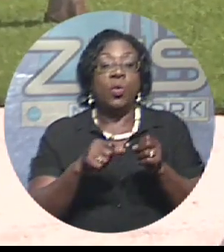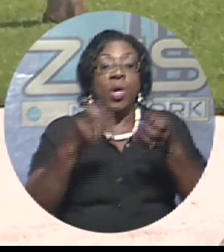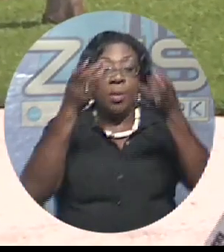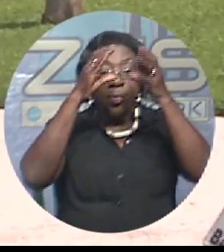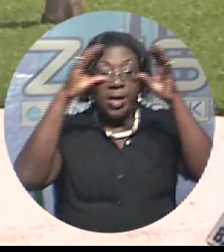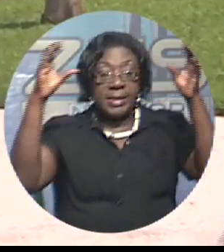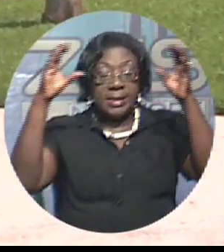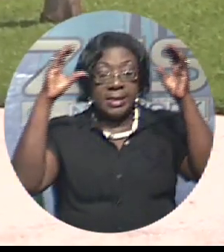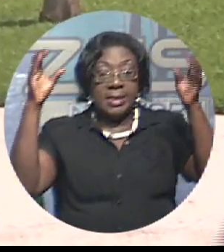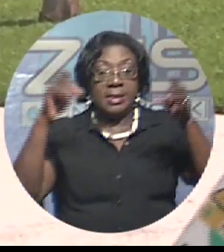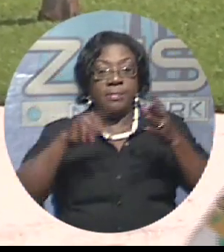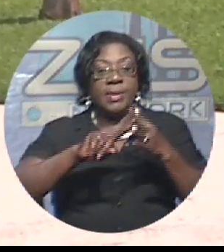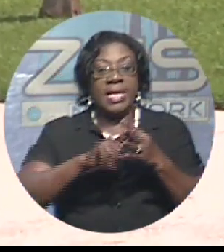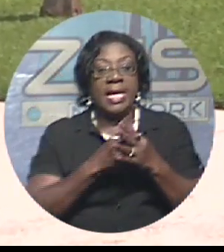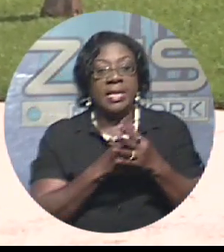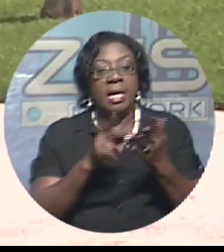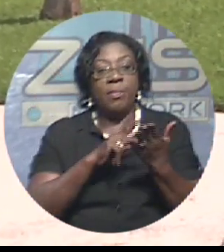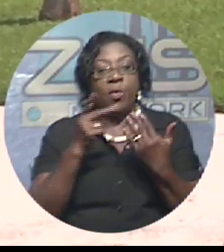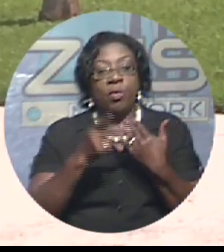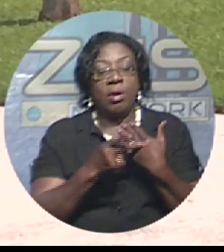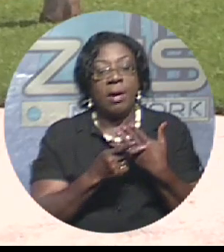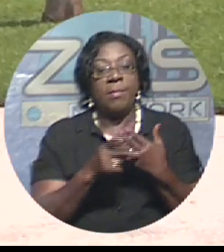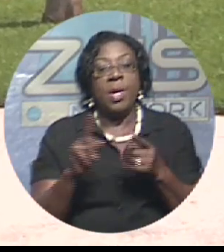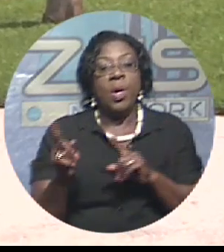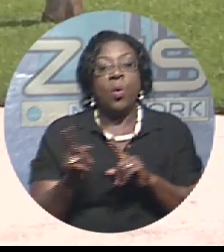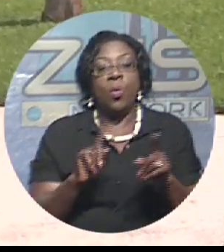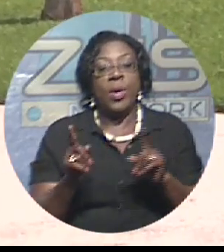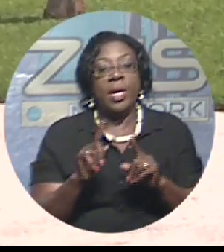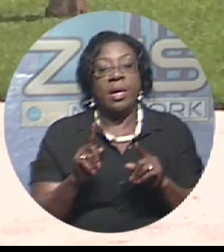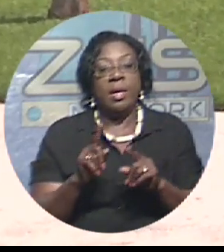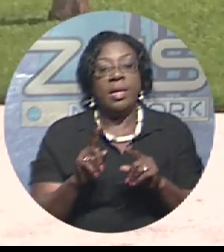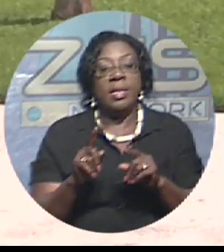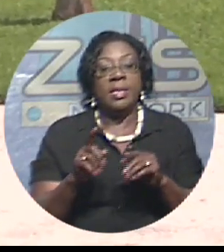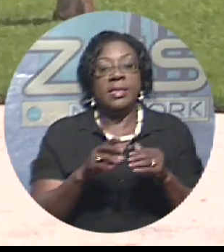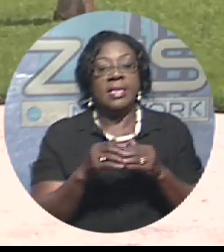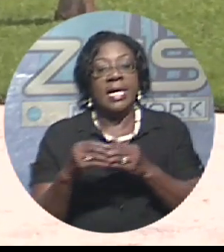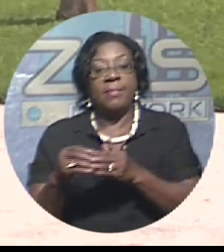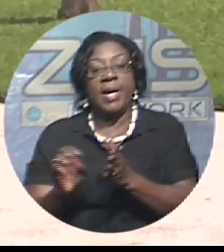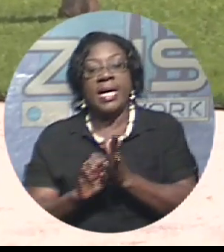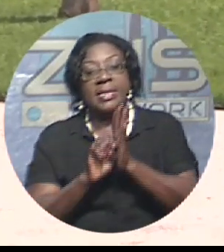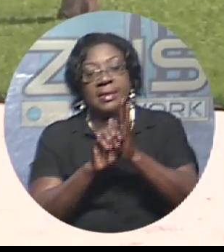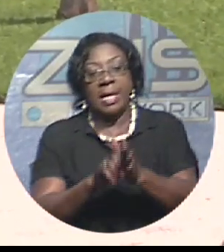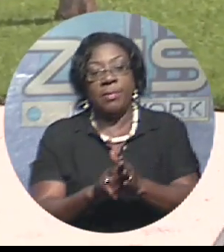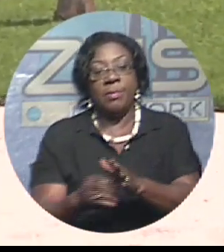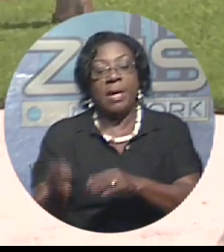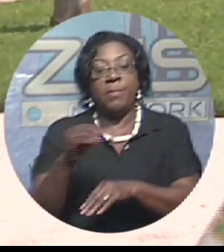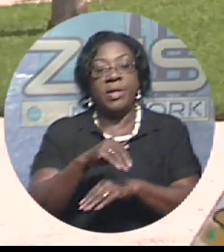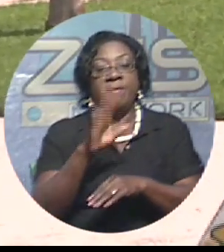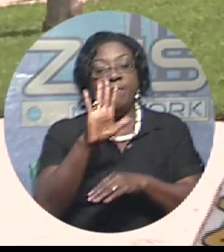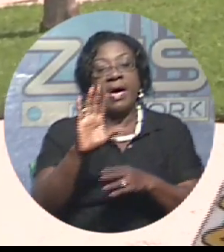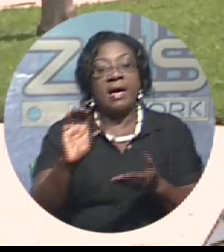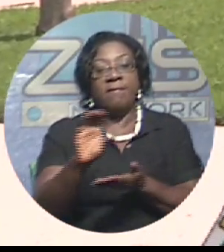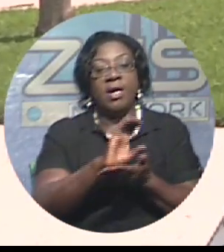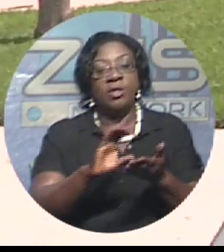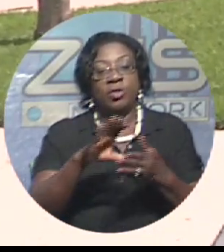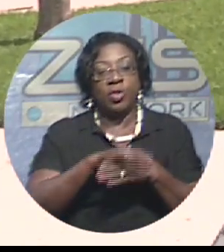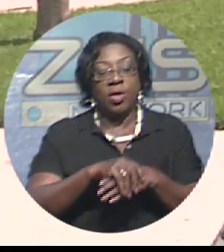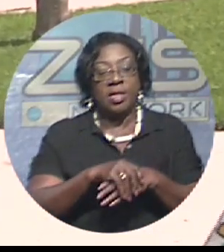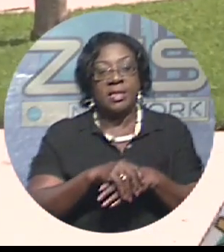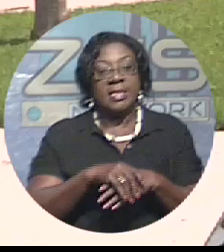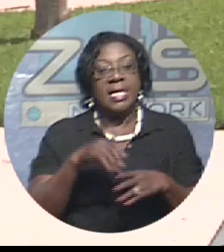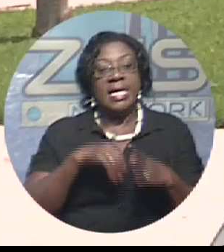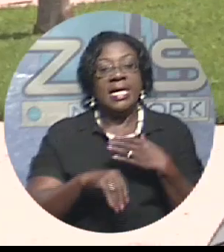Kerry began an initiative and led by example by putting $500